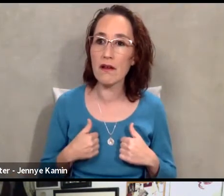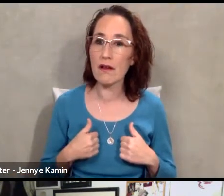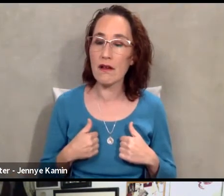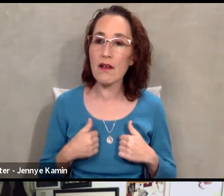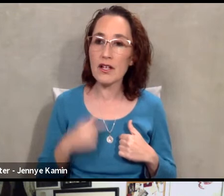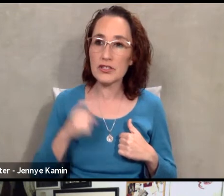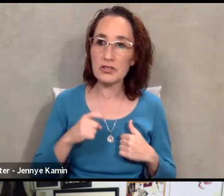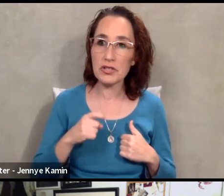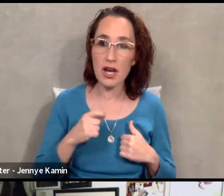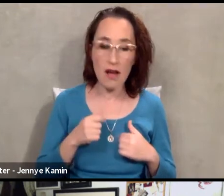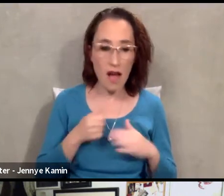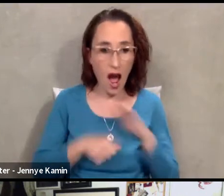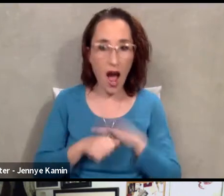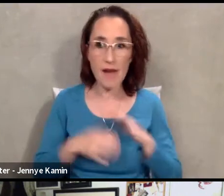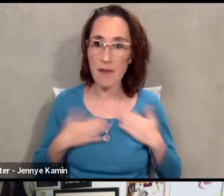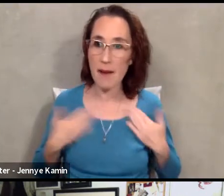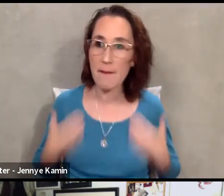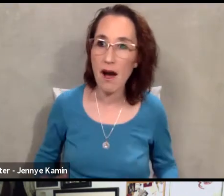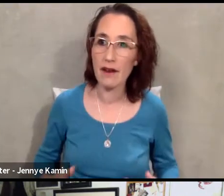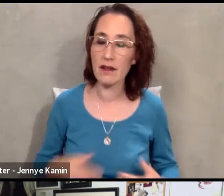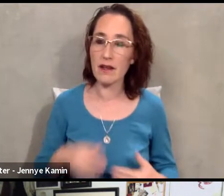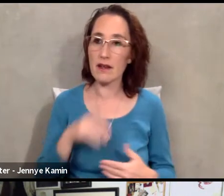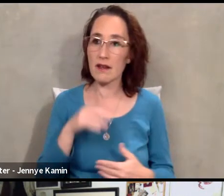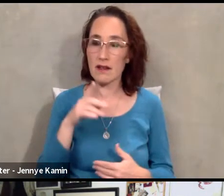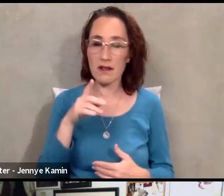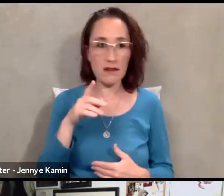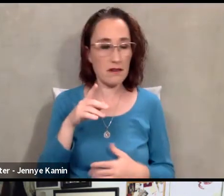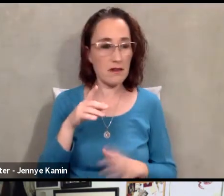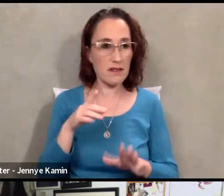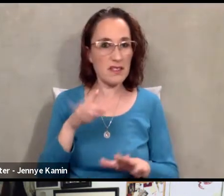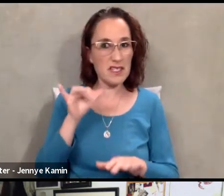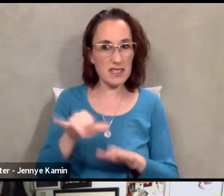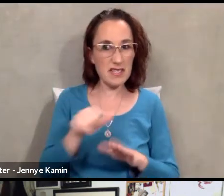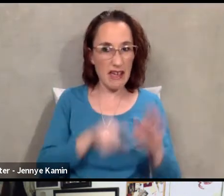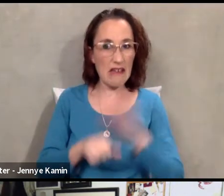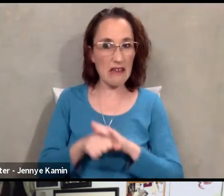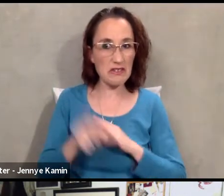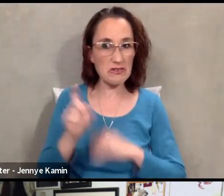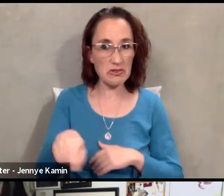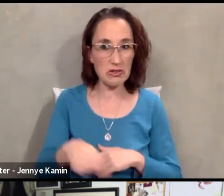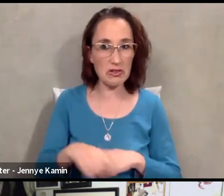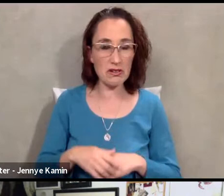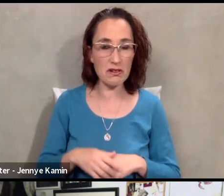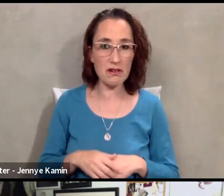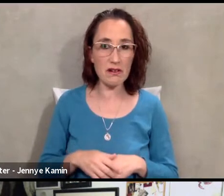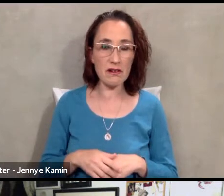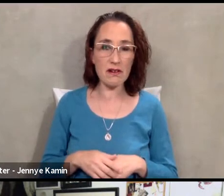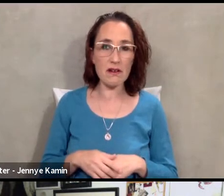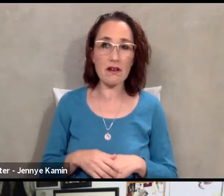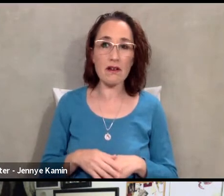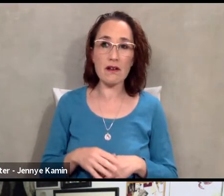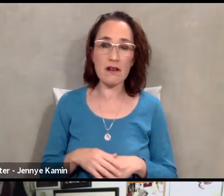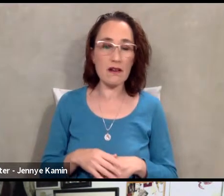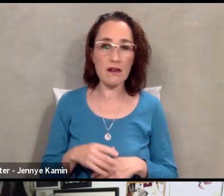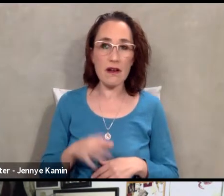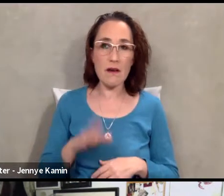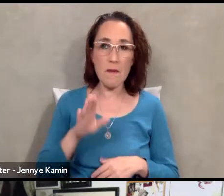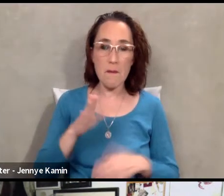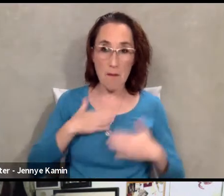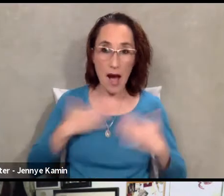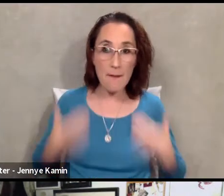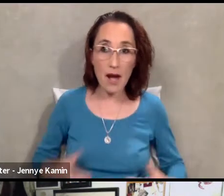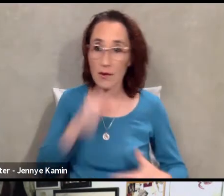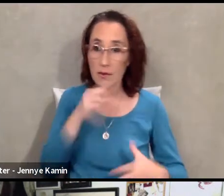seen, shouldn't be in public, was unacceptable. So as I started to make